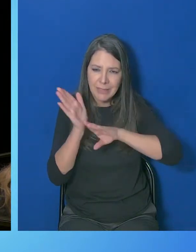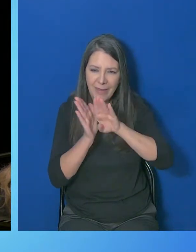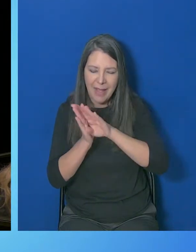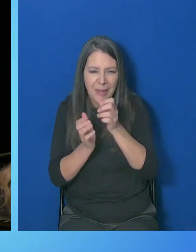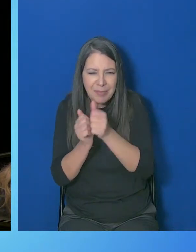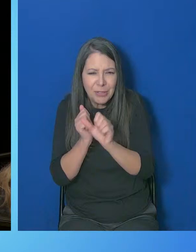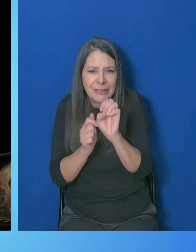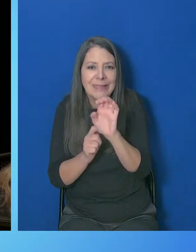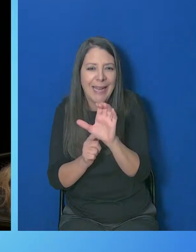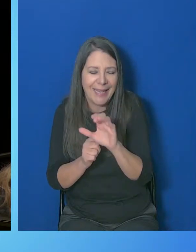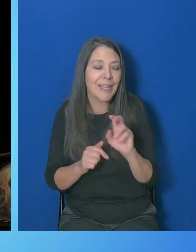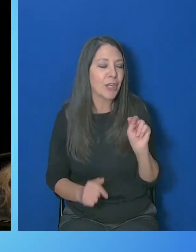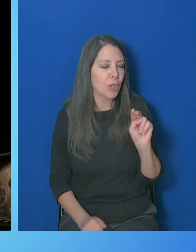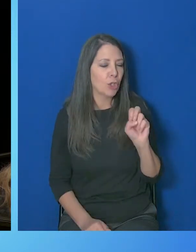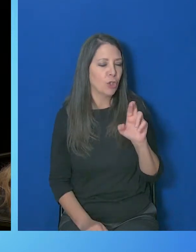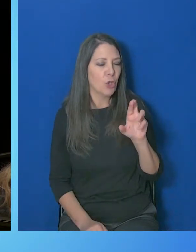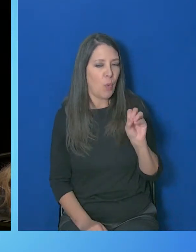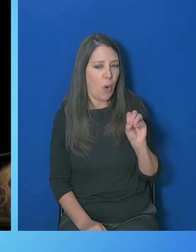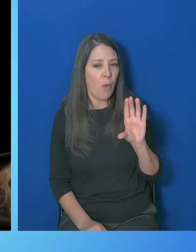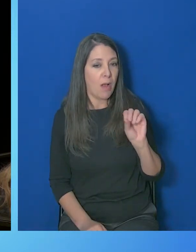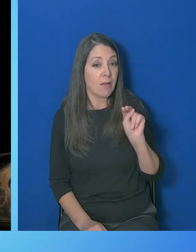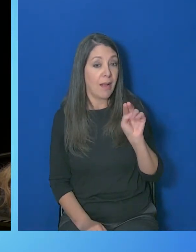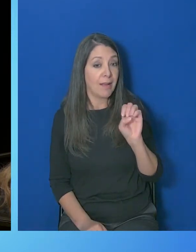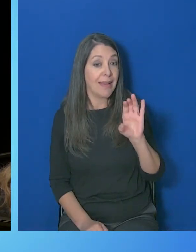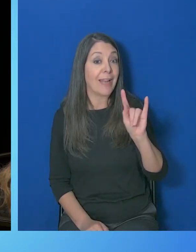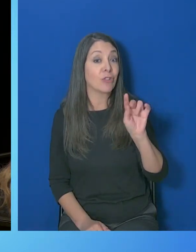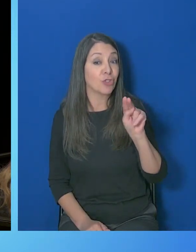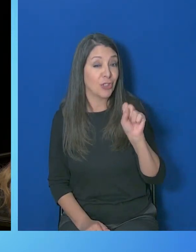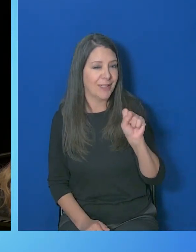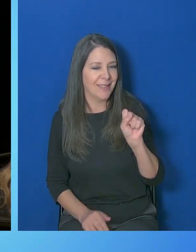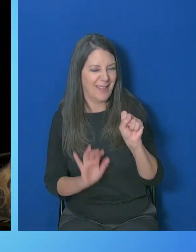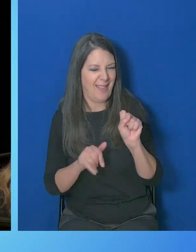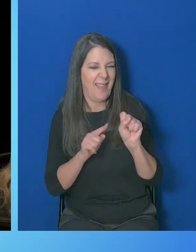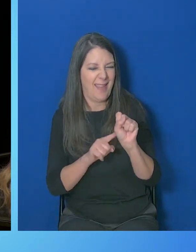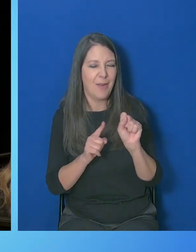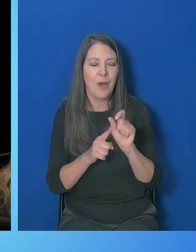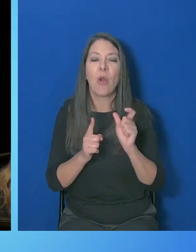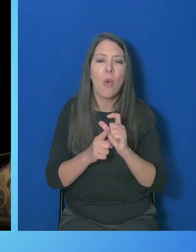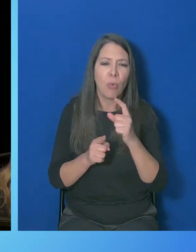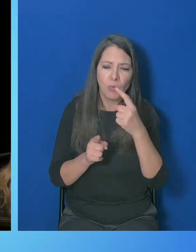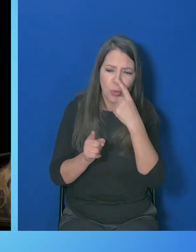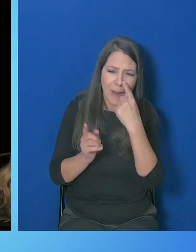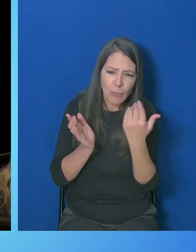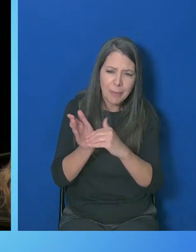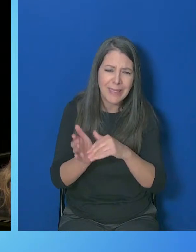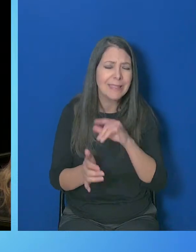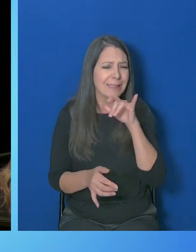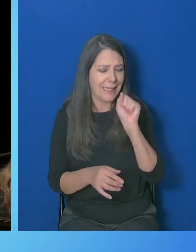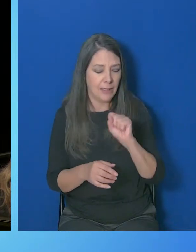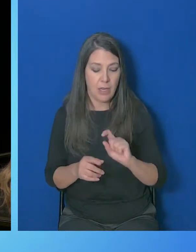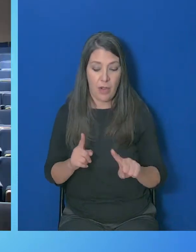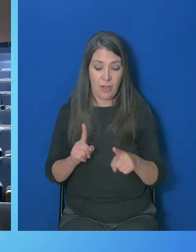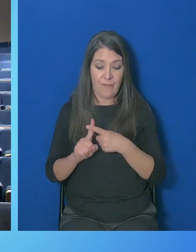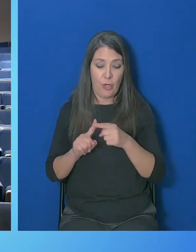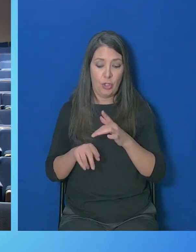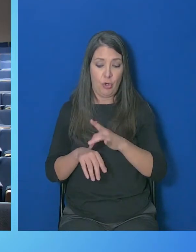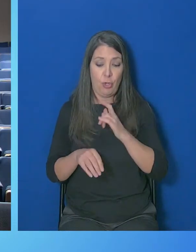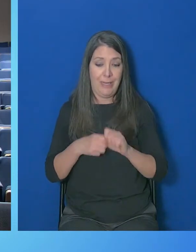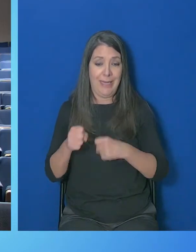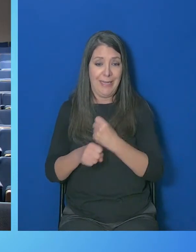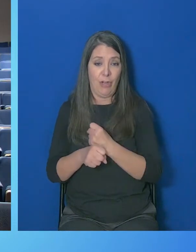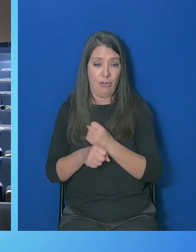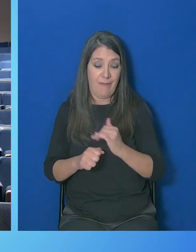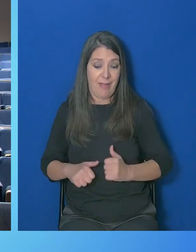Neural connections. And at Yes. what age is that? Or can you just repeat that? Because that was pretty Yes, daunting. most definitely. In the first few years of life, so birth to